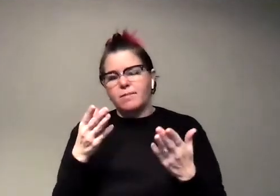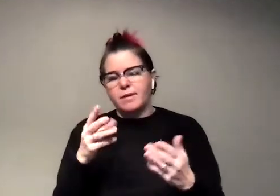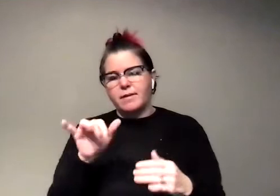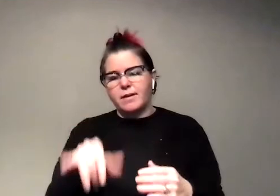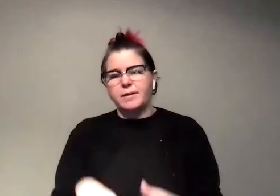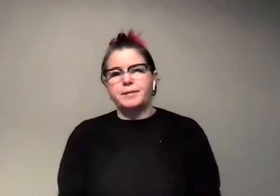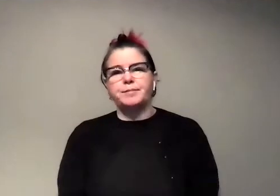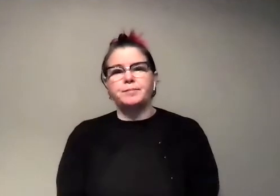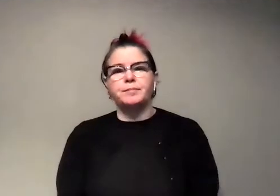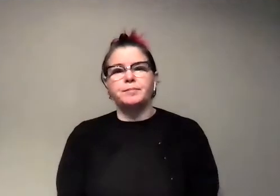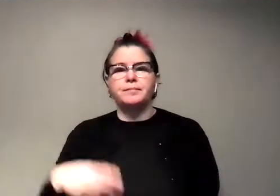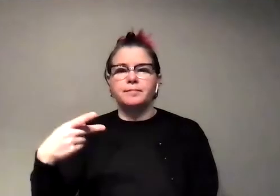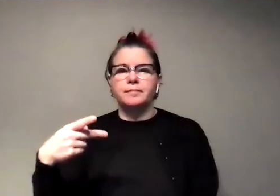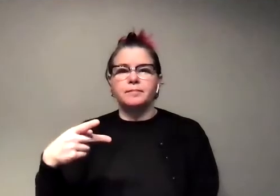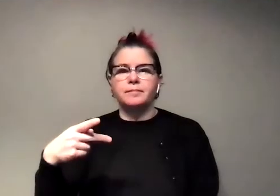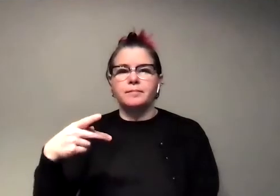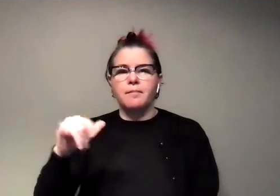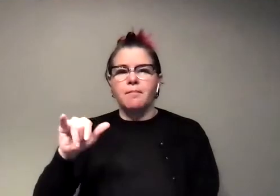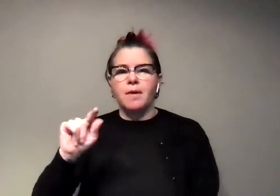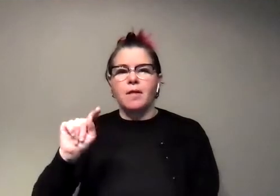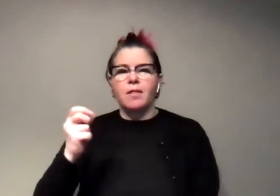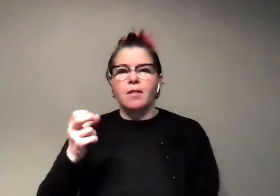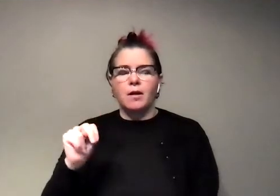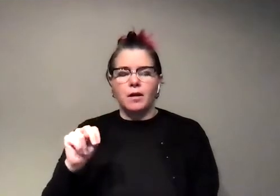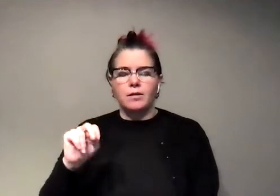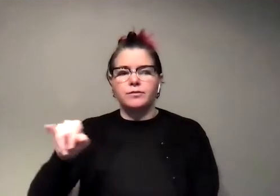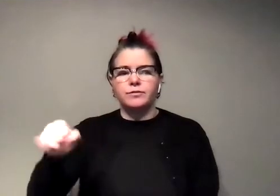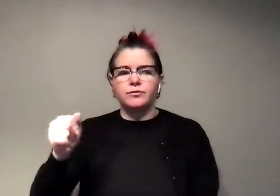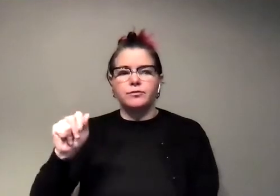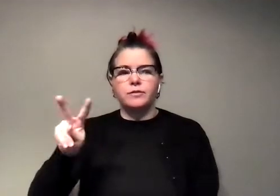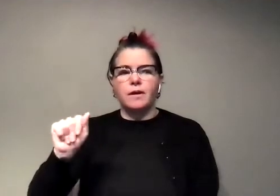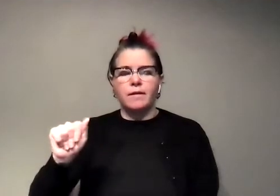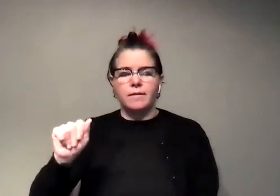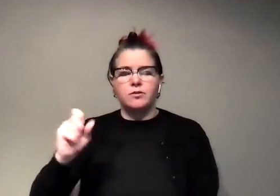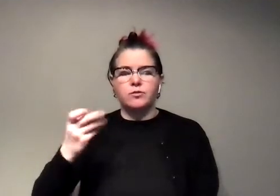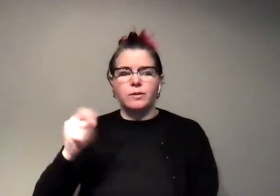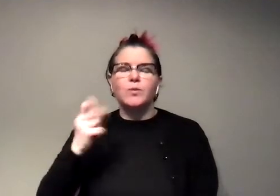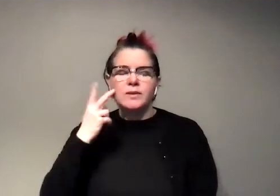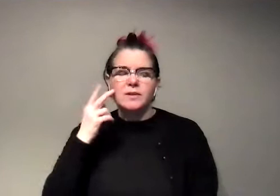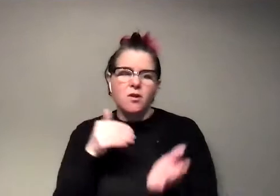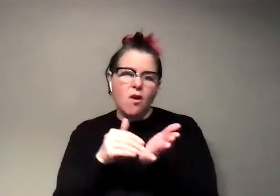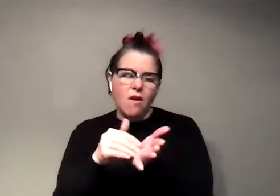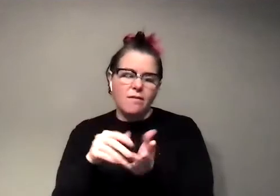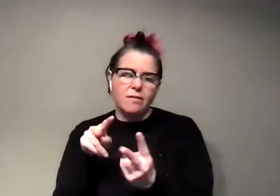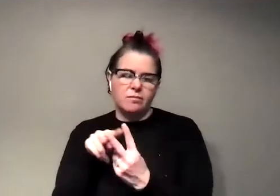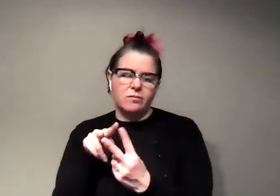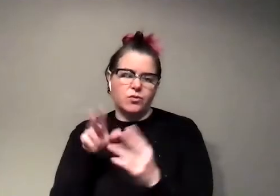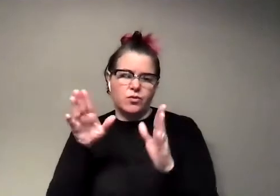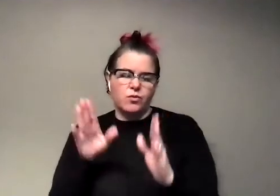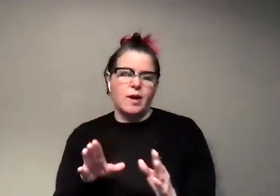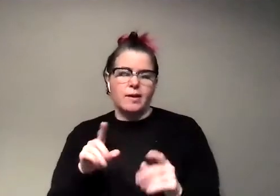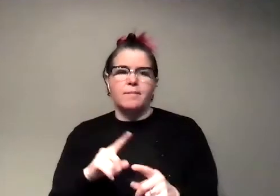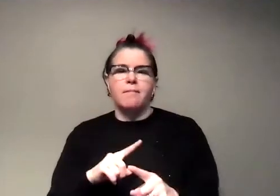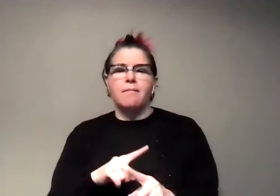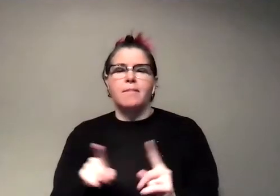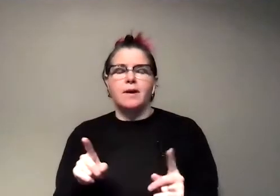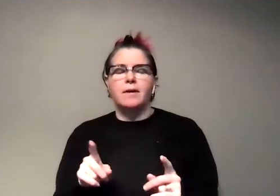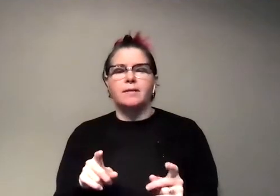think Python and JavaScript are ones that you'll probably see the most. I think those are great, but I do think that having